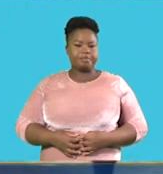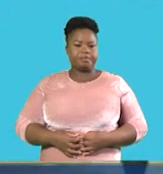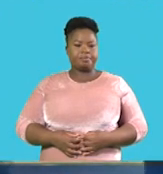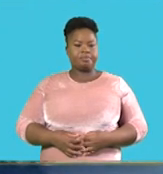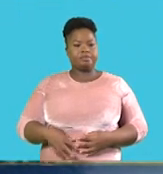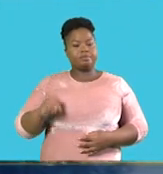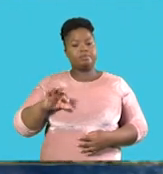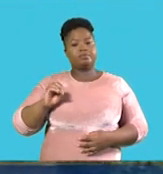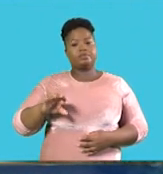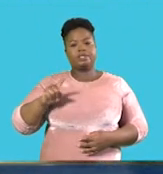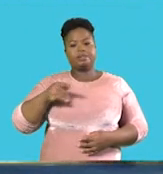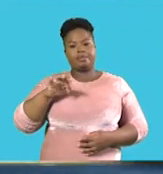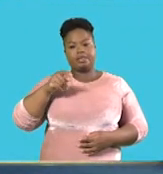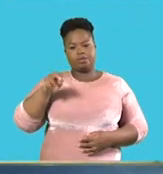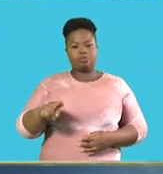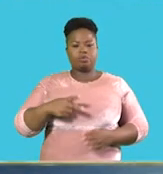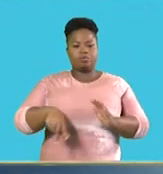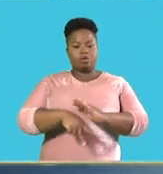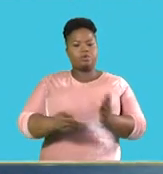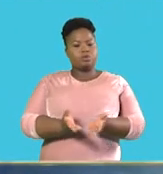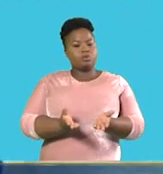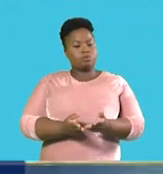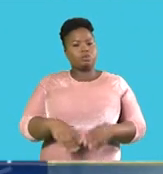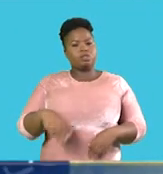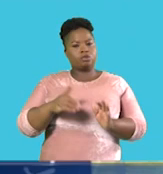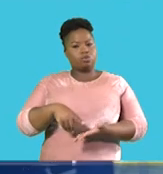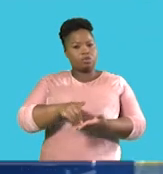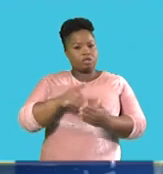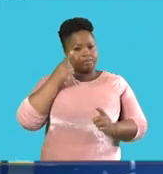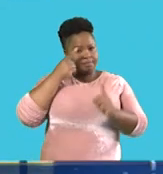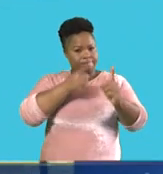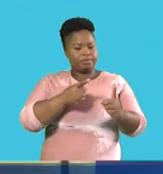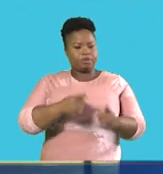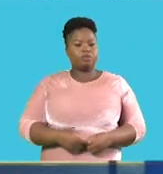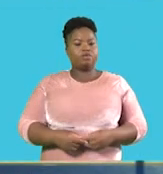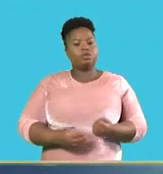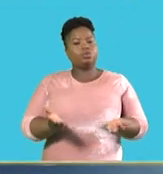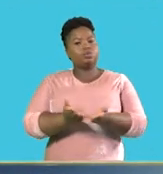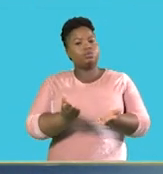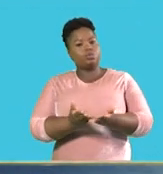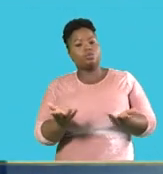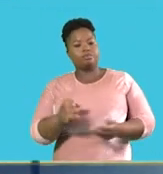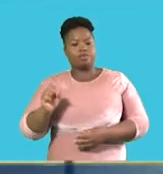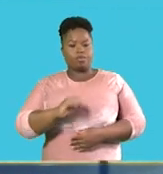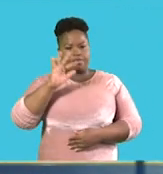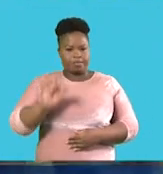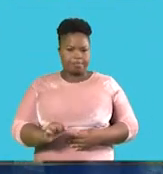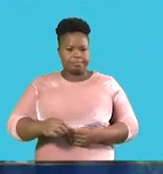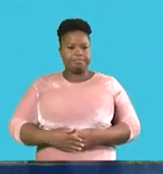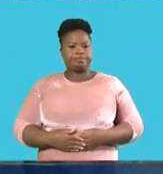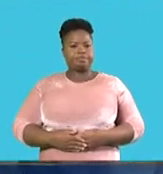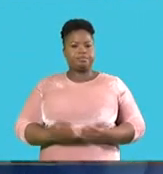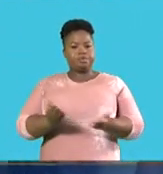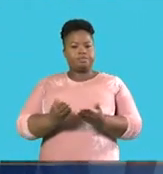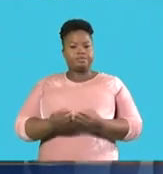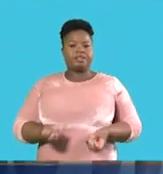Soweto's Thembalethu Primary School was the happy recipient of a kind donation intended to improve underprivileged schools in South Africa. The school